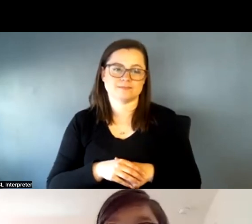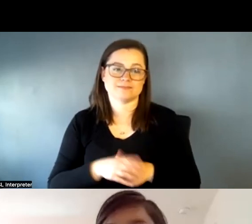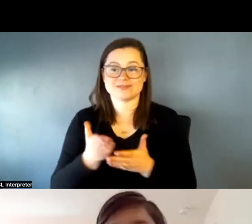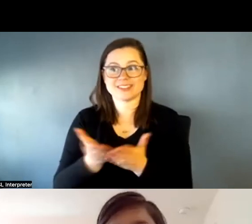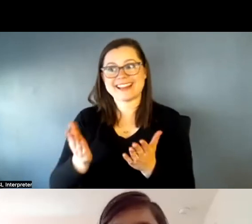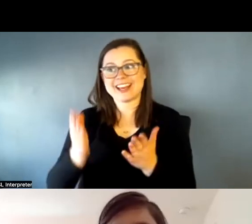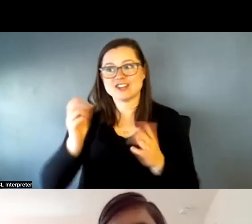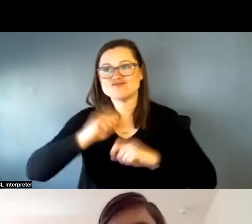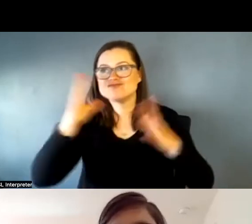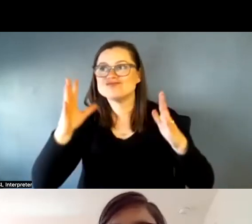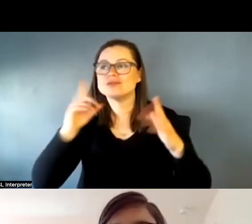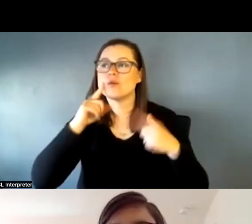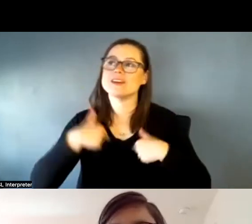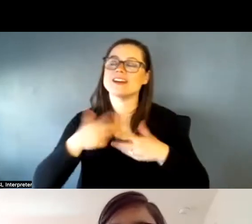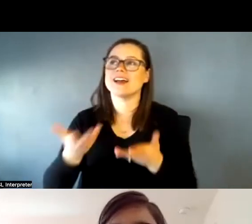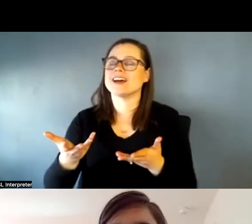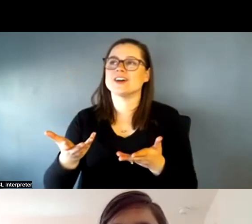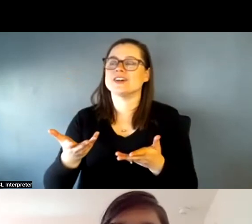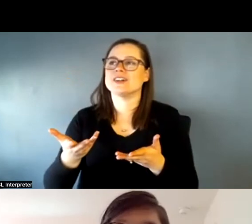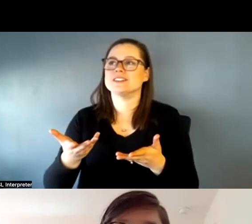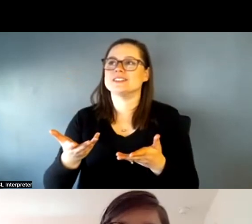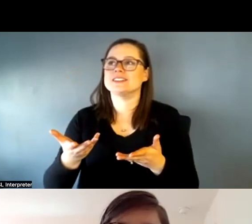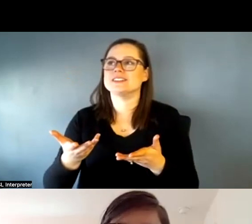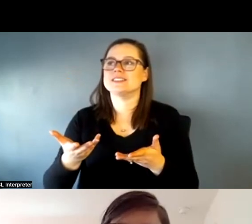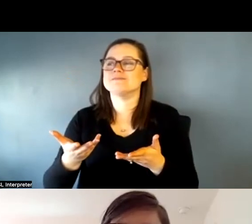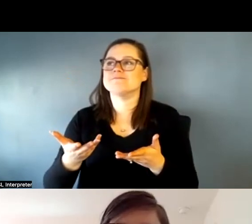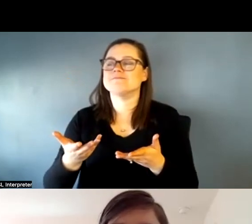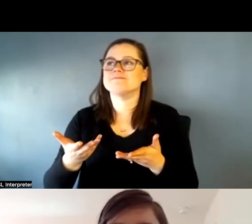like the most